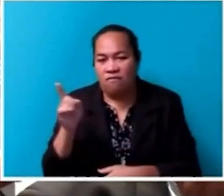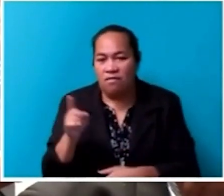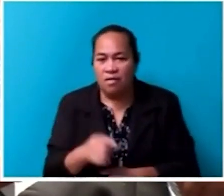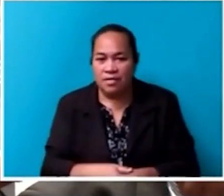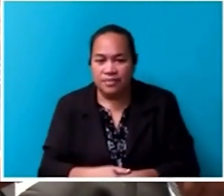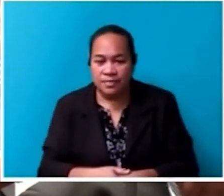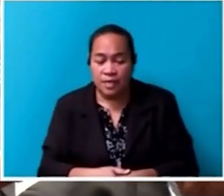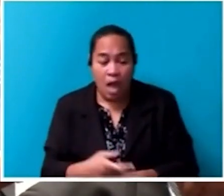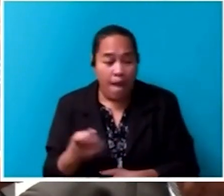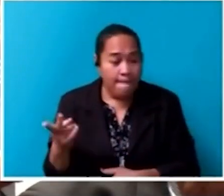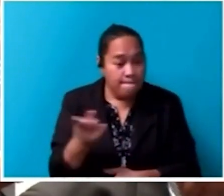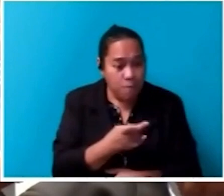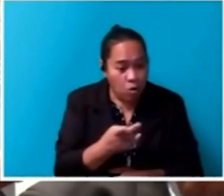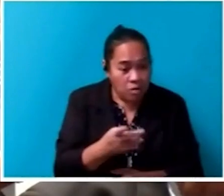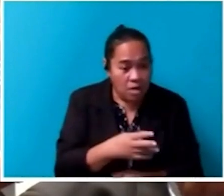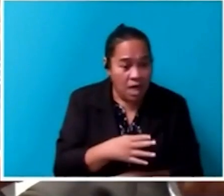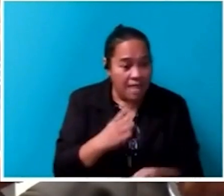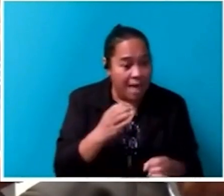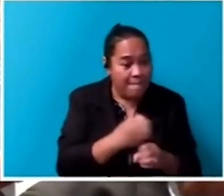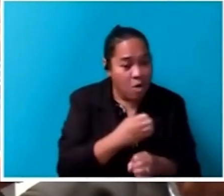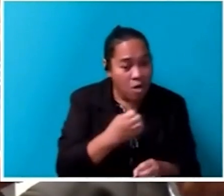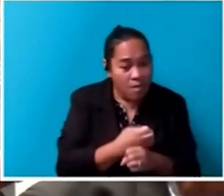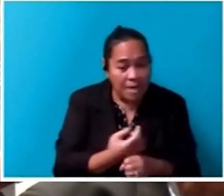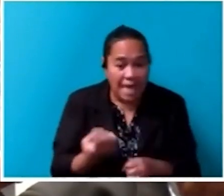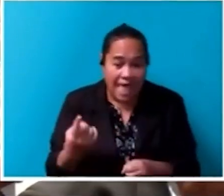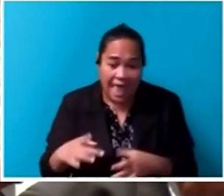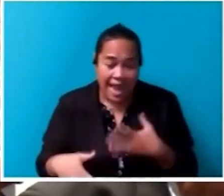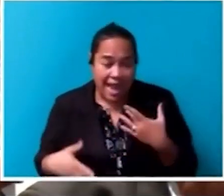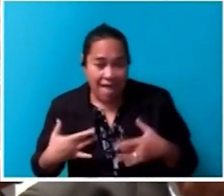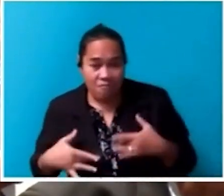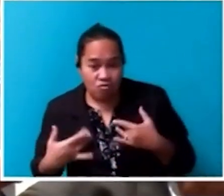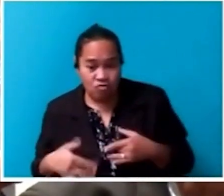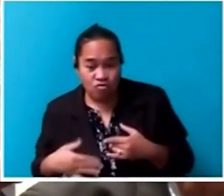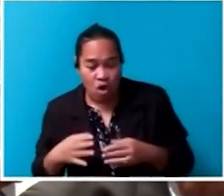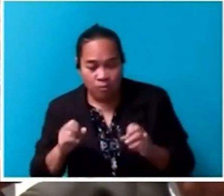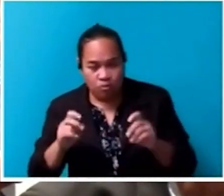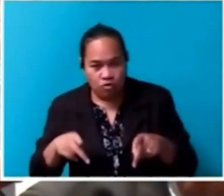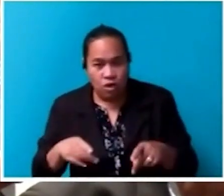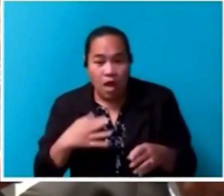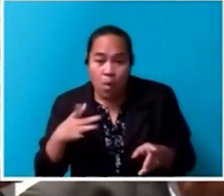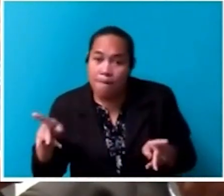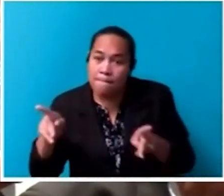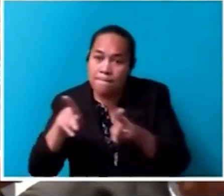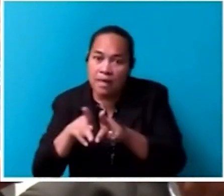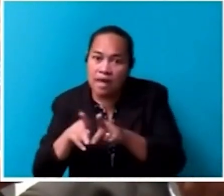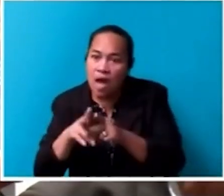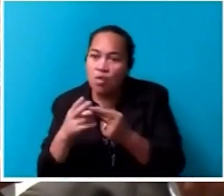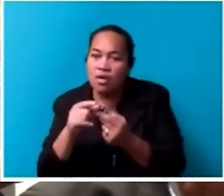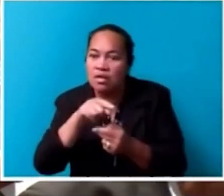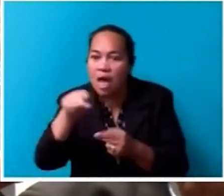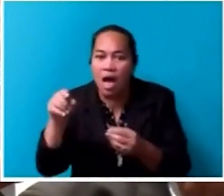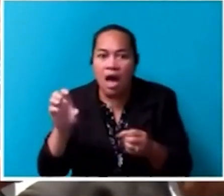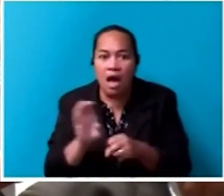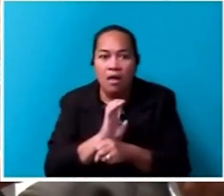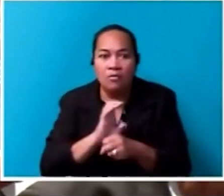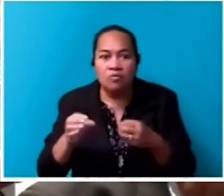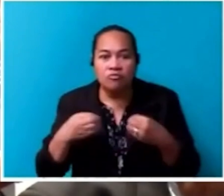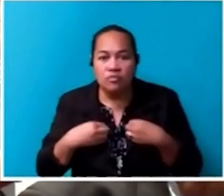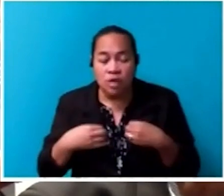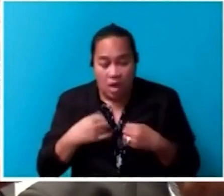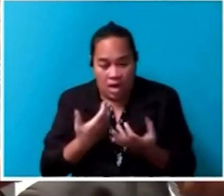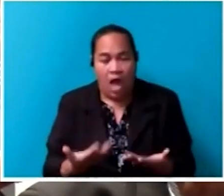Fourth, employment and livelihood opportunities. Partnerships with the employers in Nandi and Lautoka led to 2